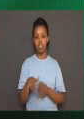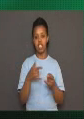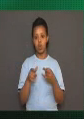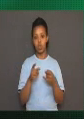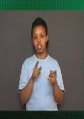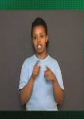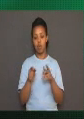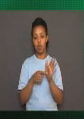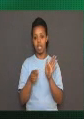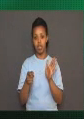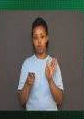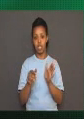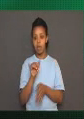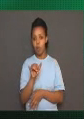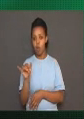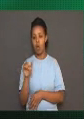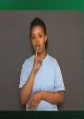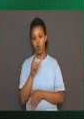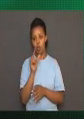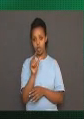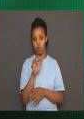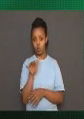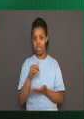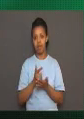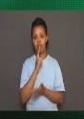as lowercase yy.